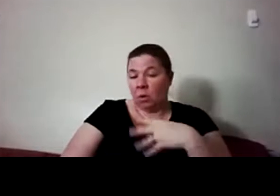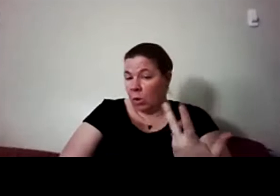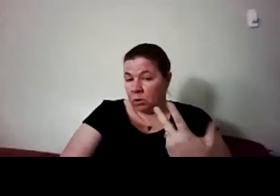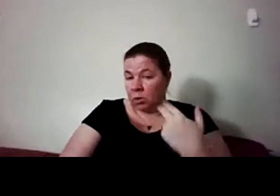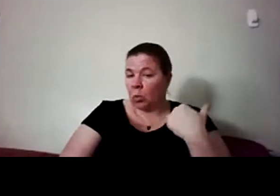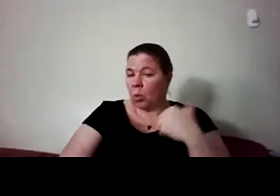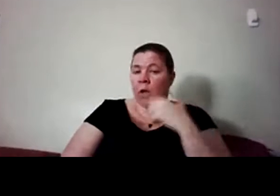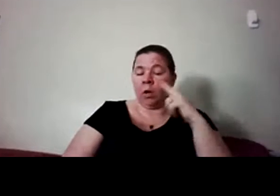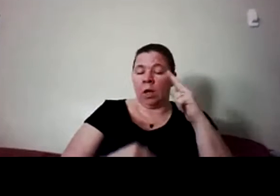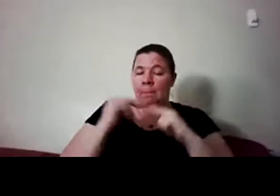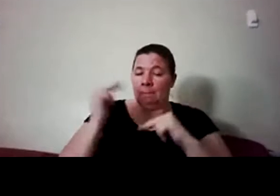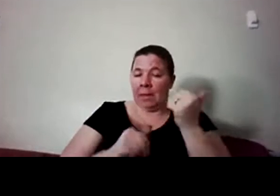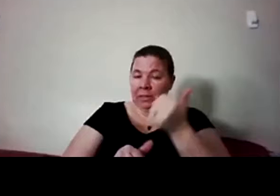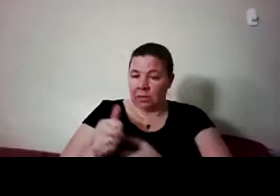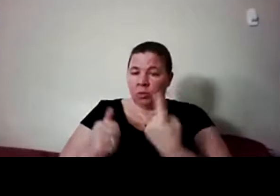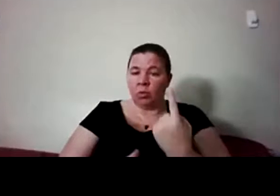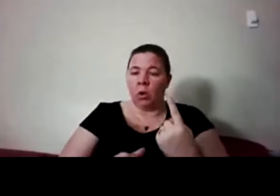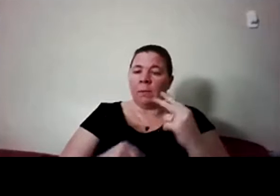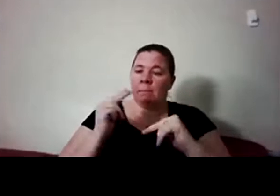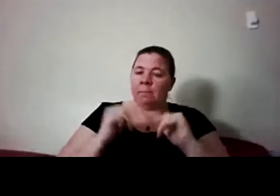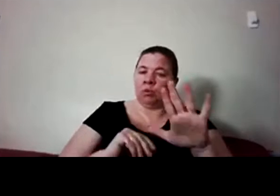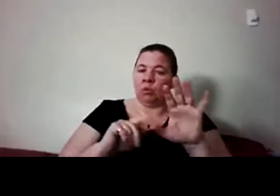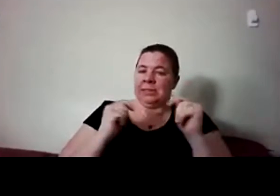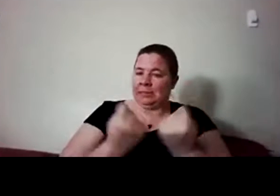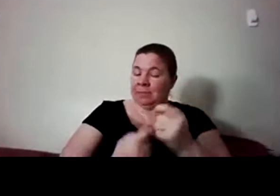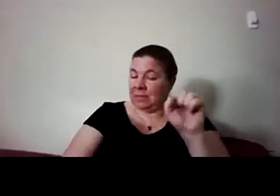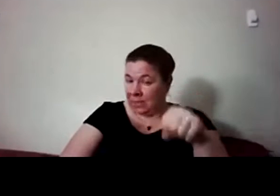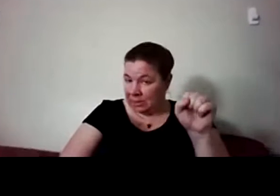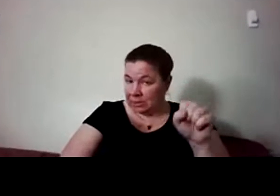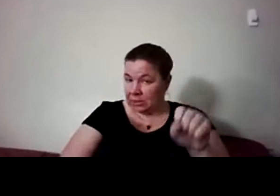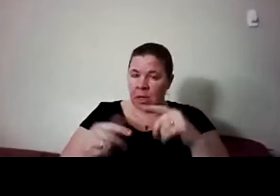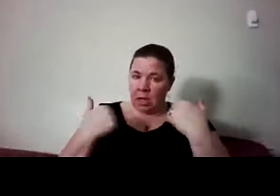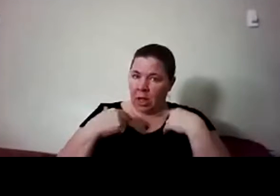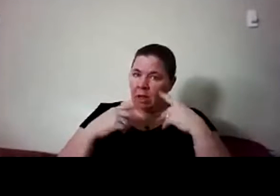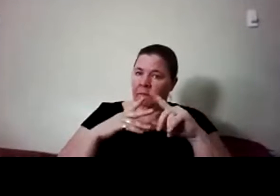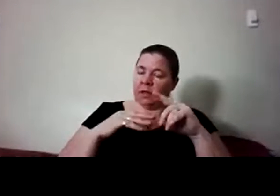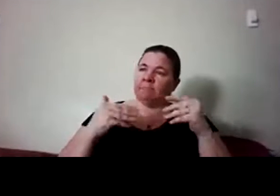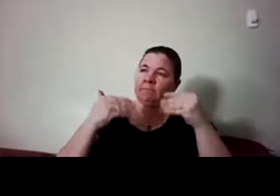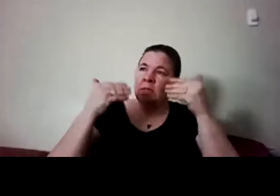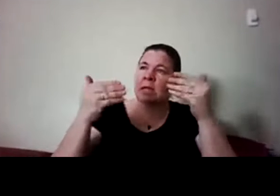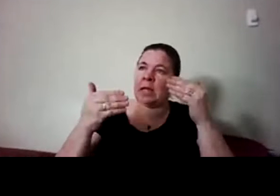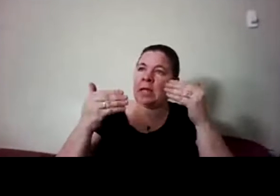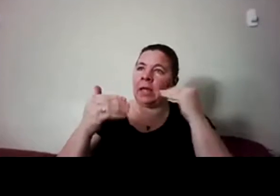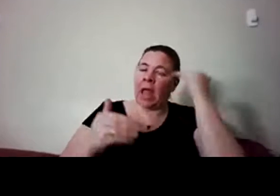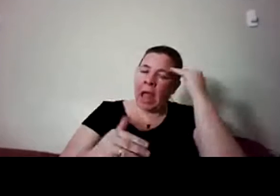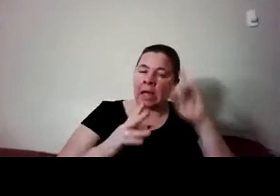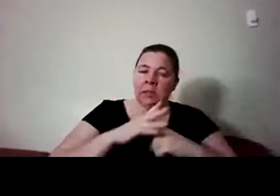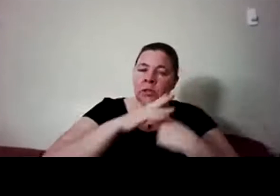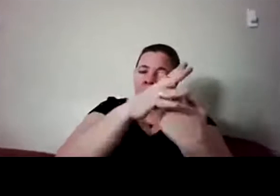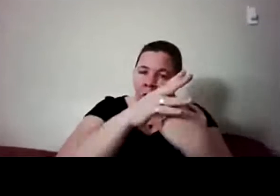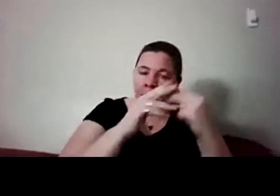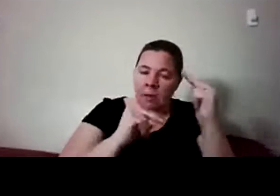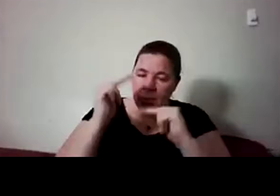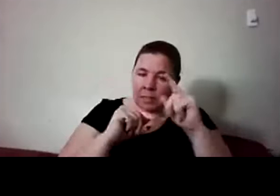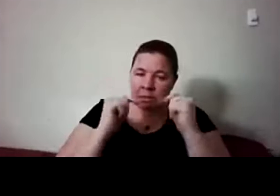build each and every one of you, we're going to build your teams. But if you want to have a head start, if you want to go ahead and start building your team,